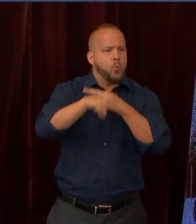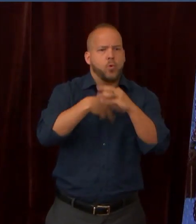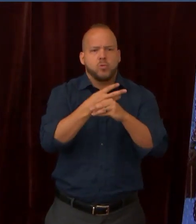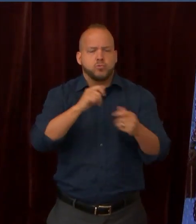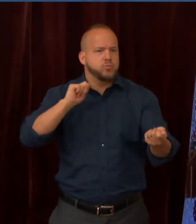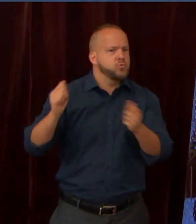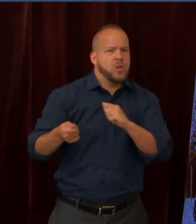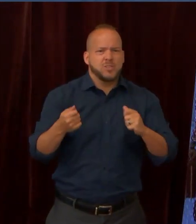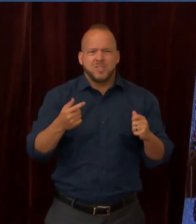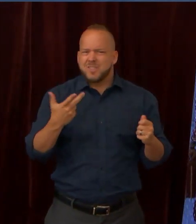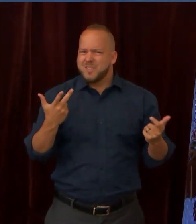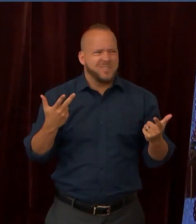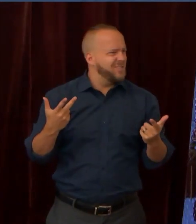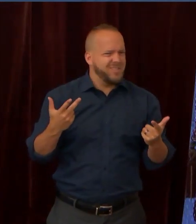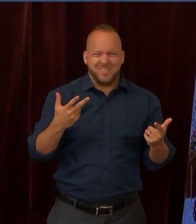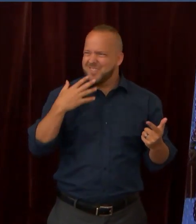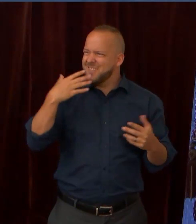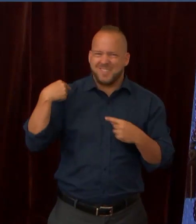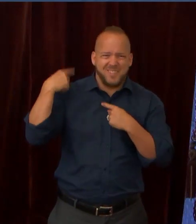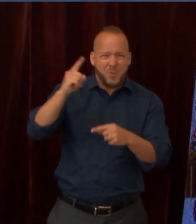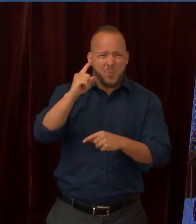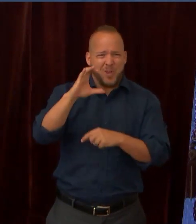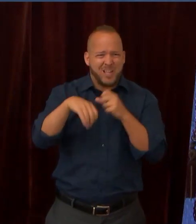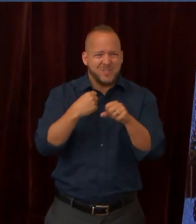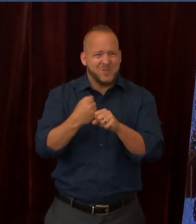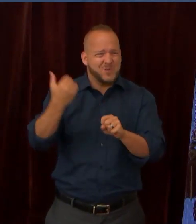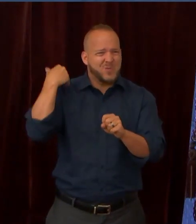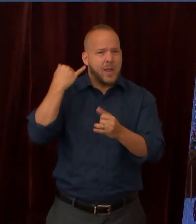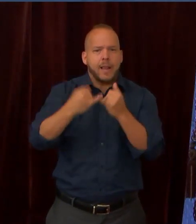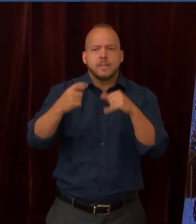the number of claims by a factor of 10,